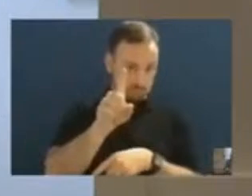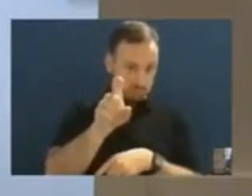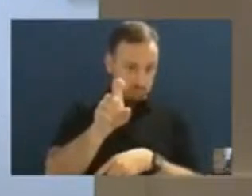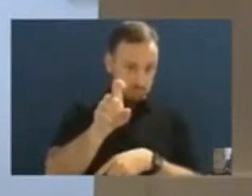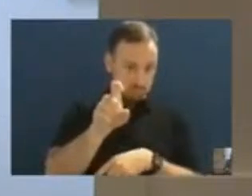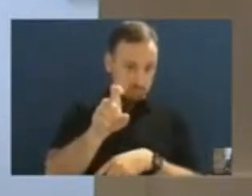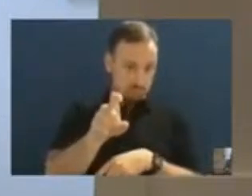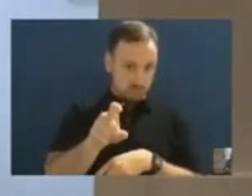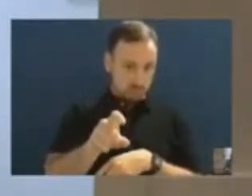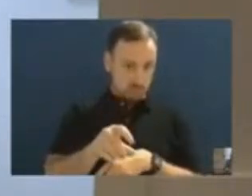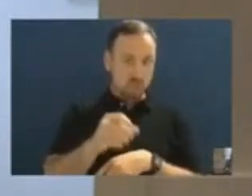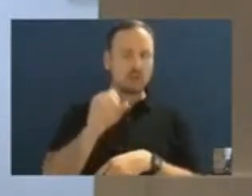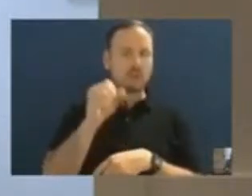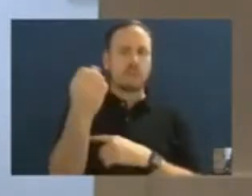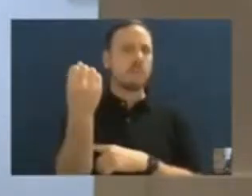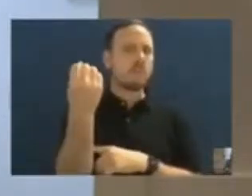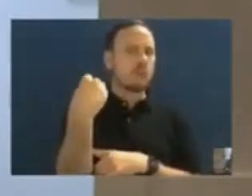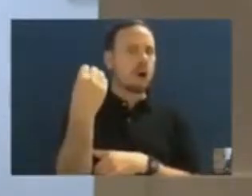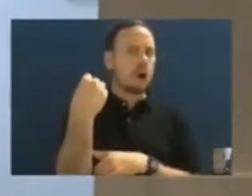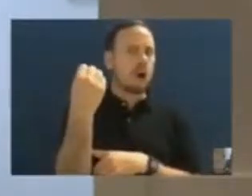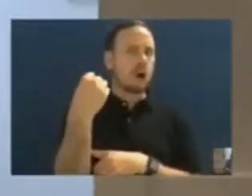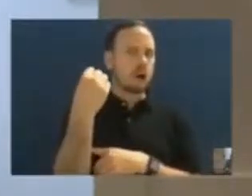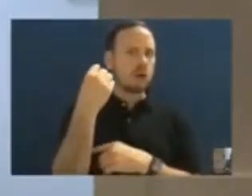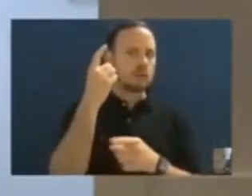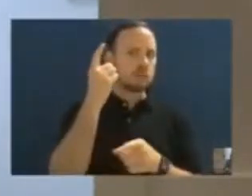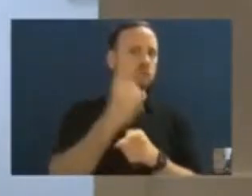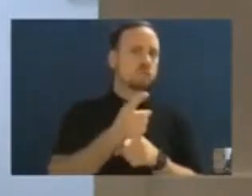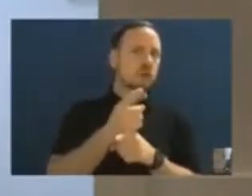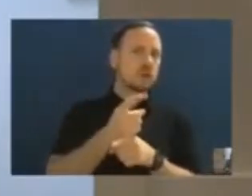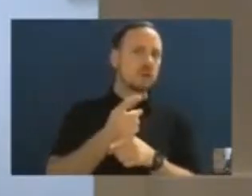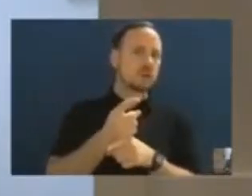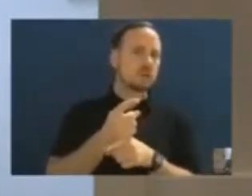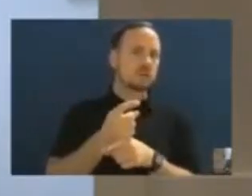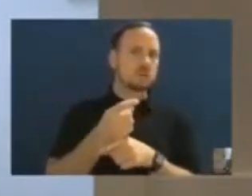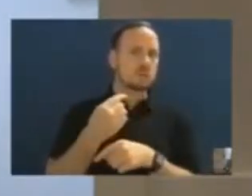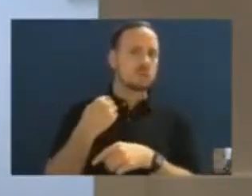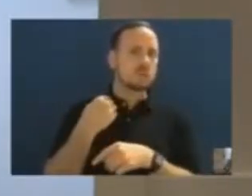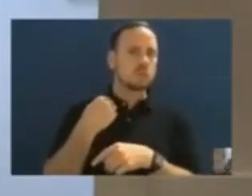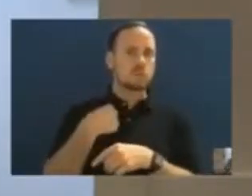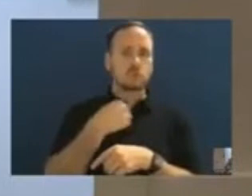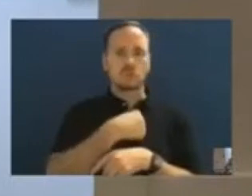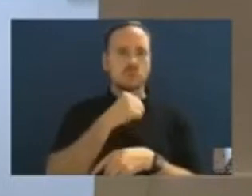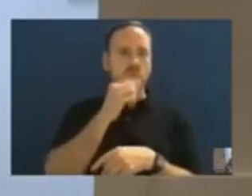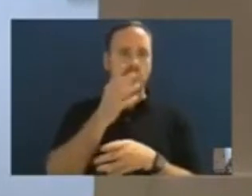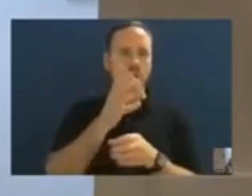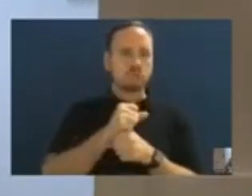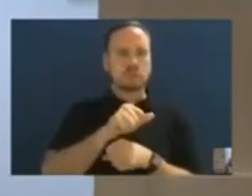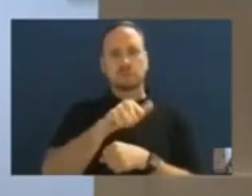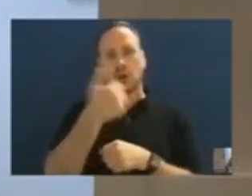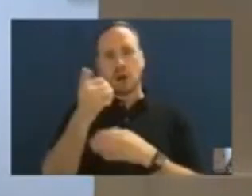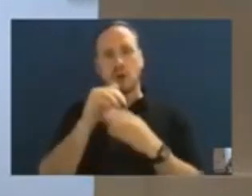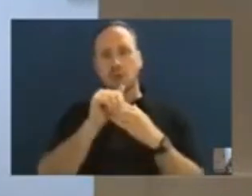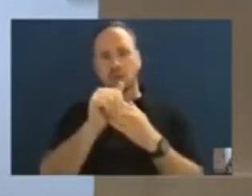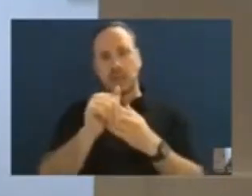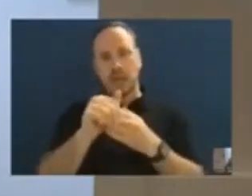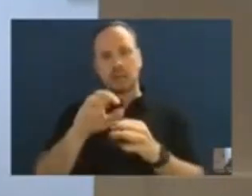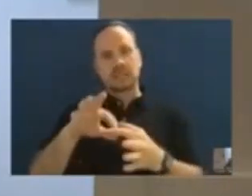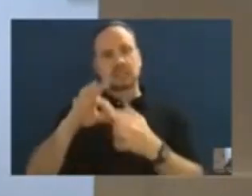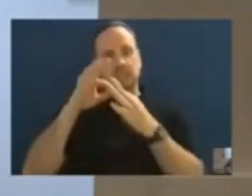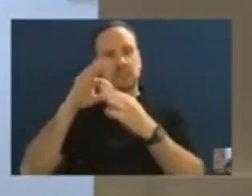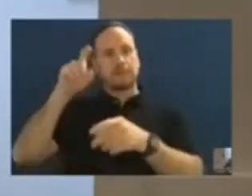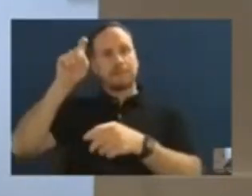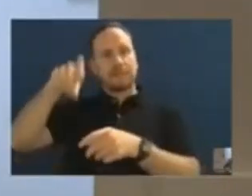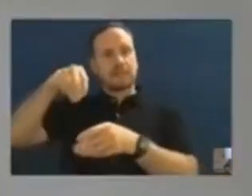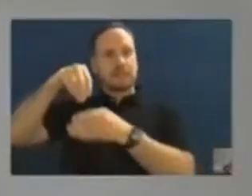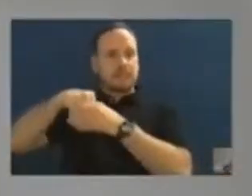That is correct. At this point in time, we have not received any other guidance other than EOC testing will need to be taken in person